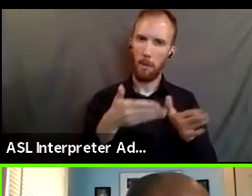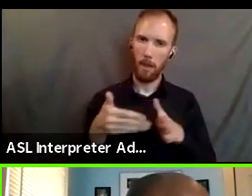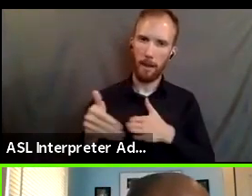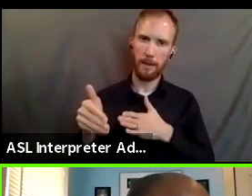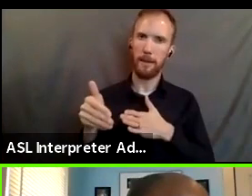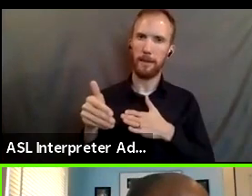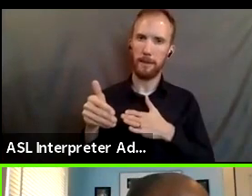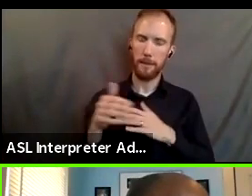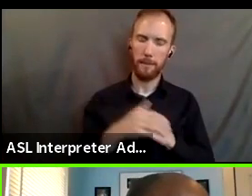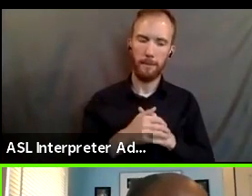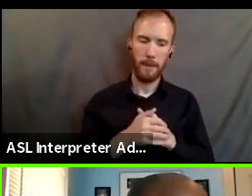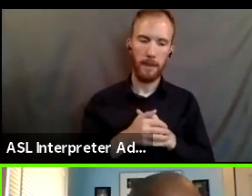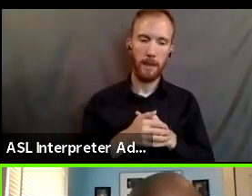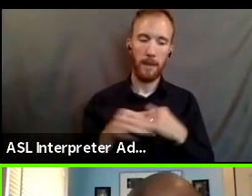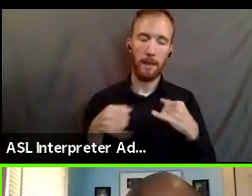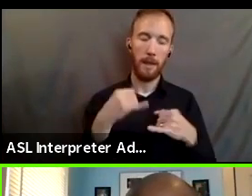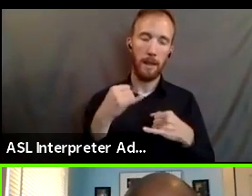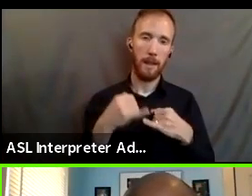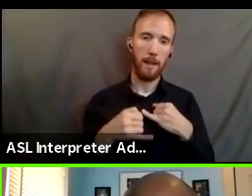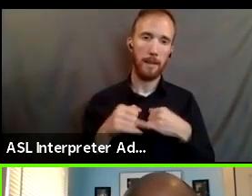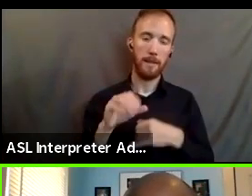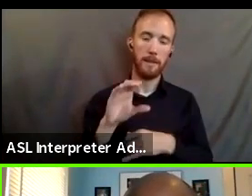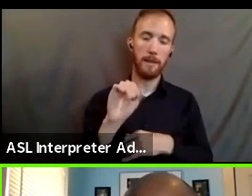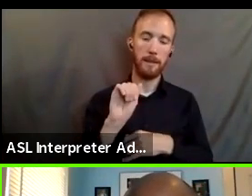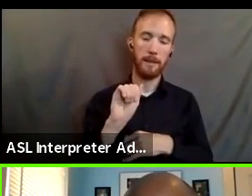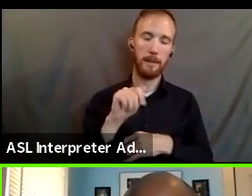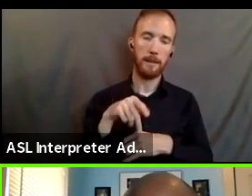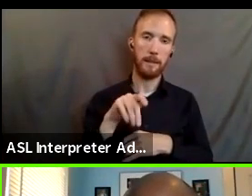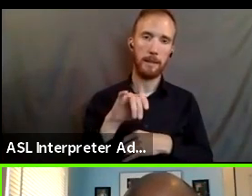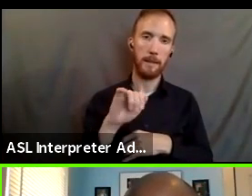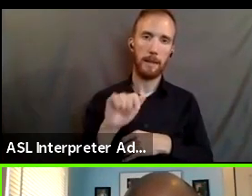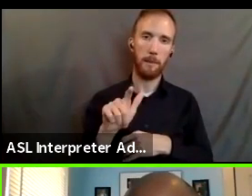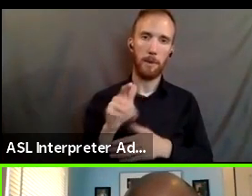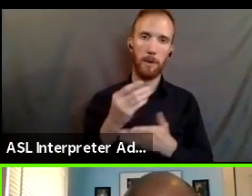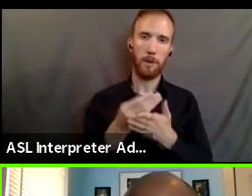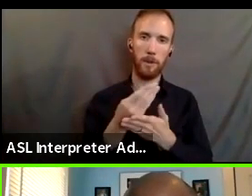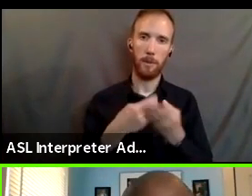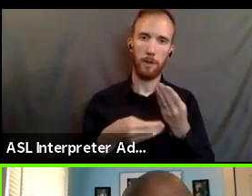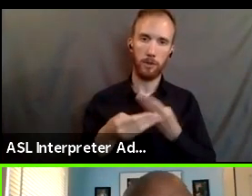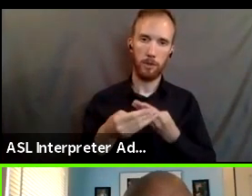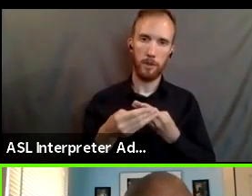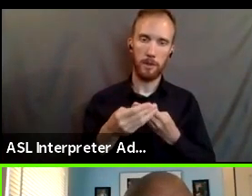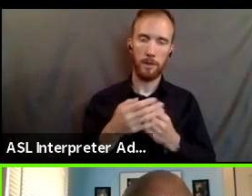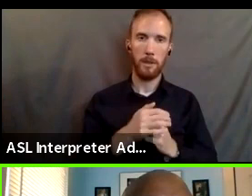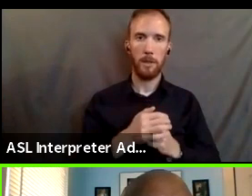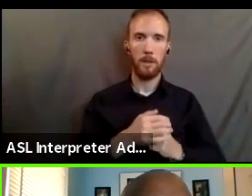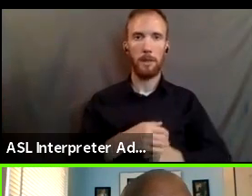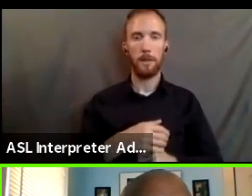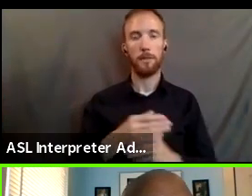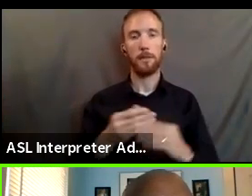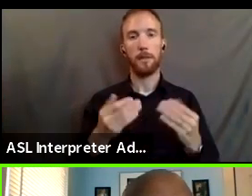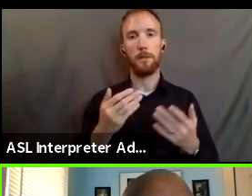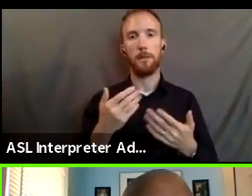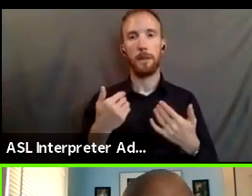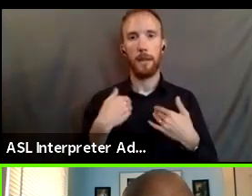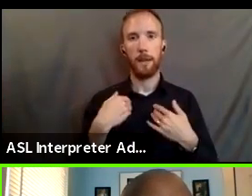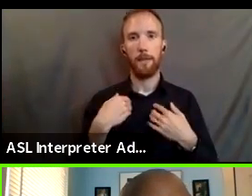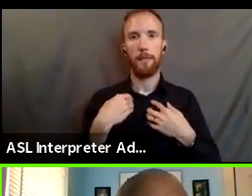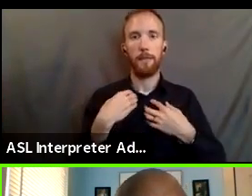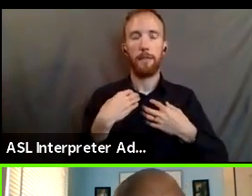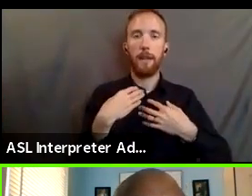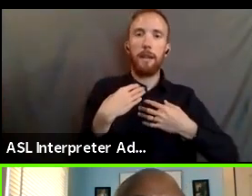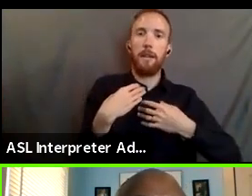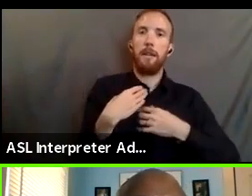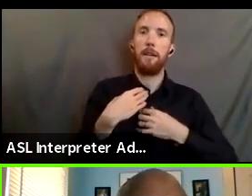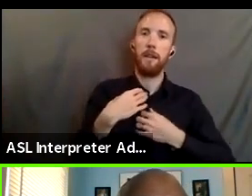to the capital budget um you know there were some more detail items that you know should have been brought to